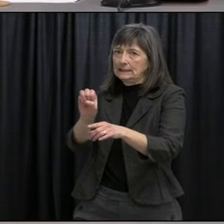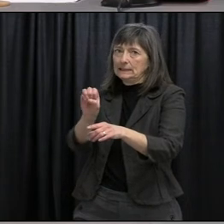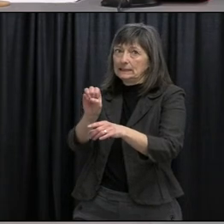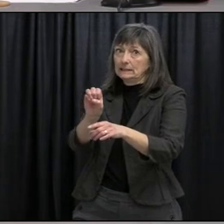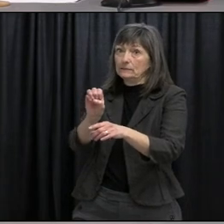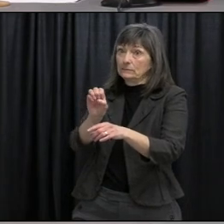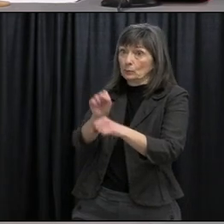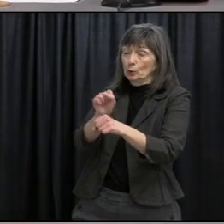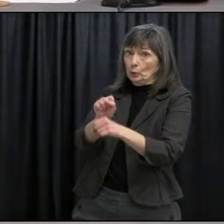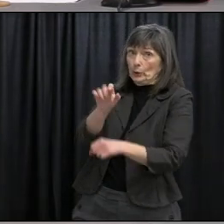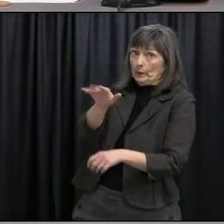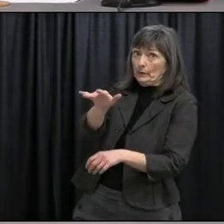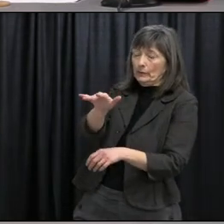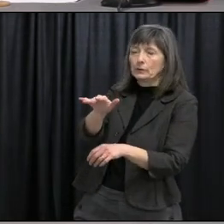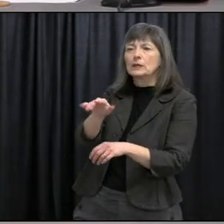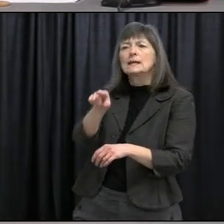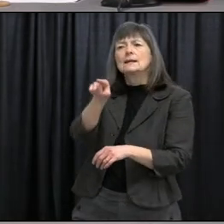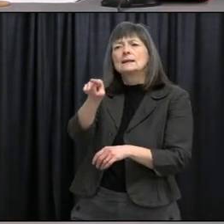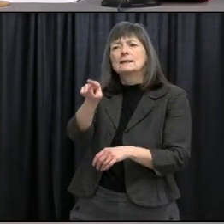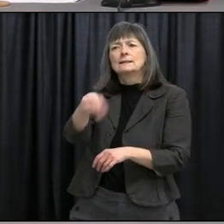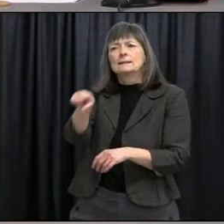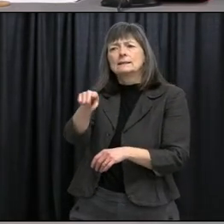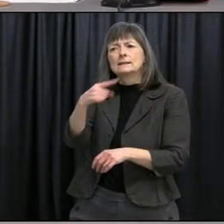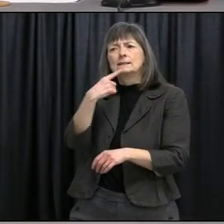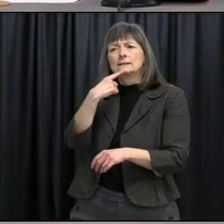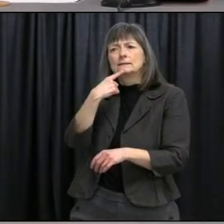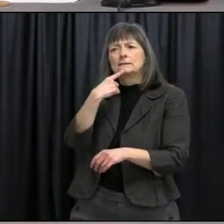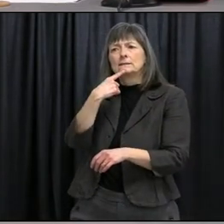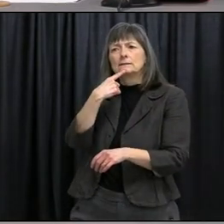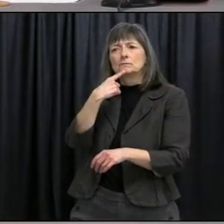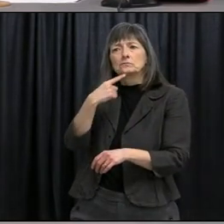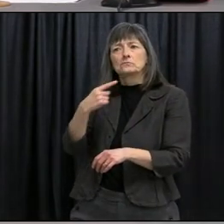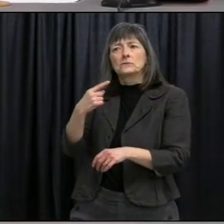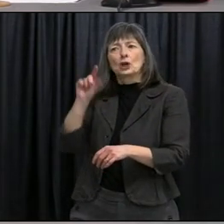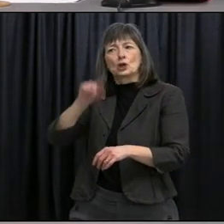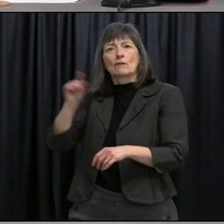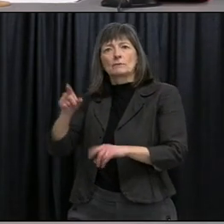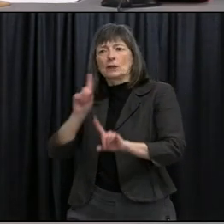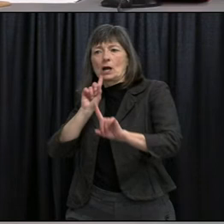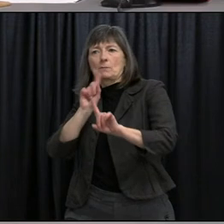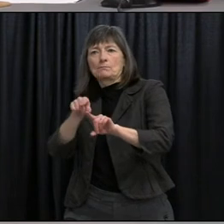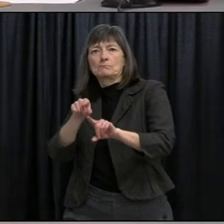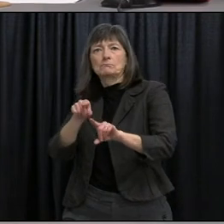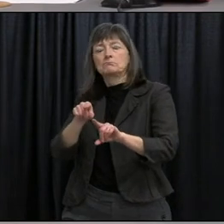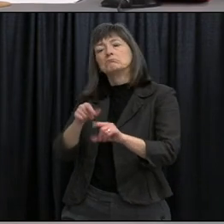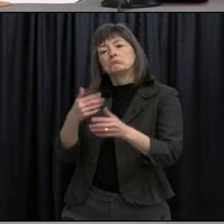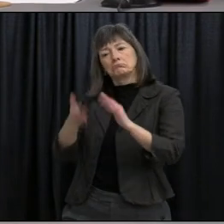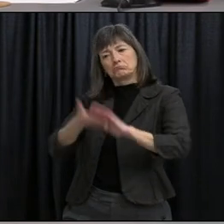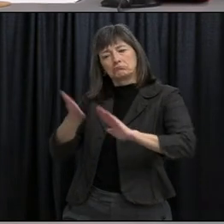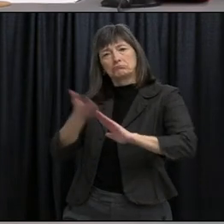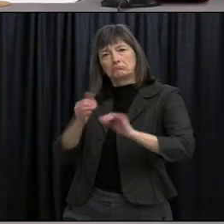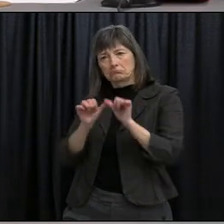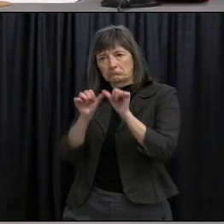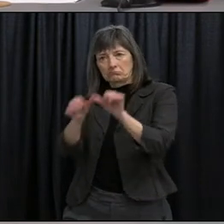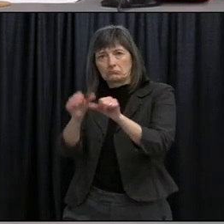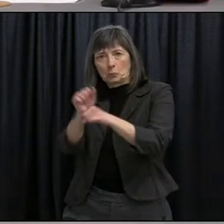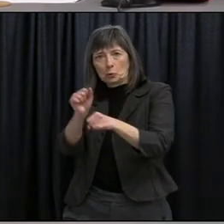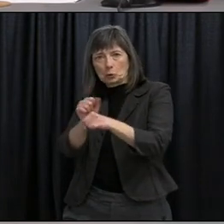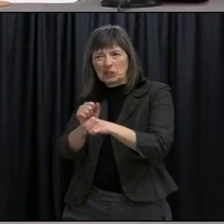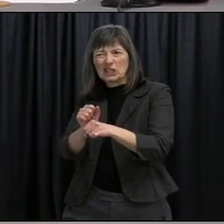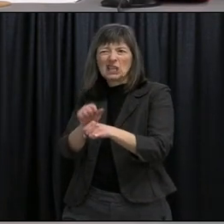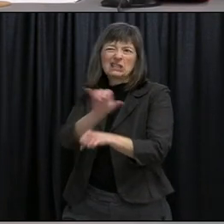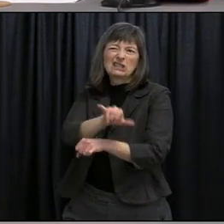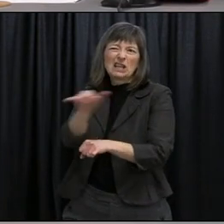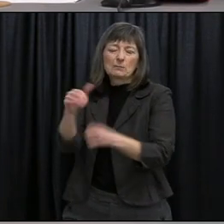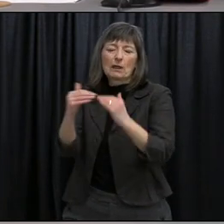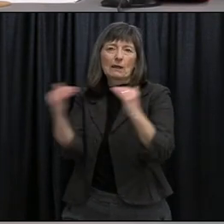early childhood educators, and they have indicated that they were instructed to continue to operate as though they were in alert level 2. In this news conference this